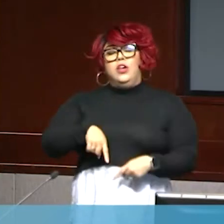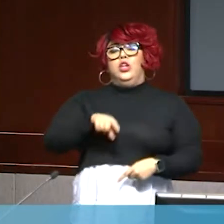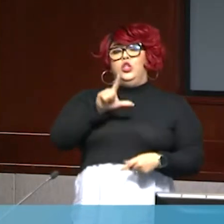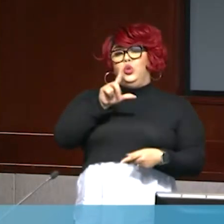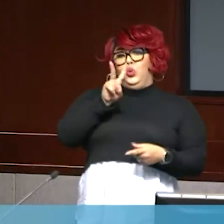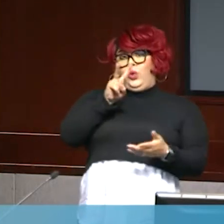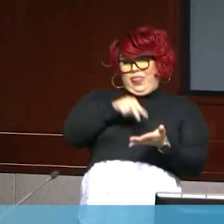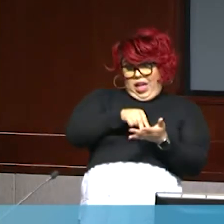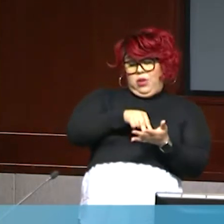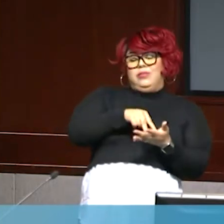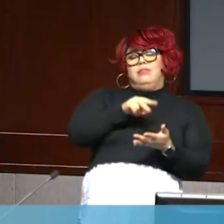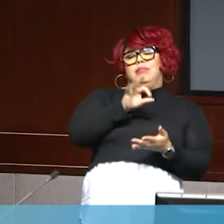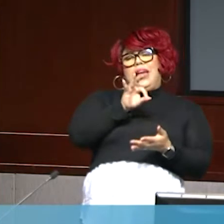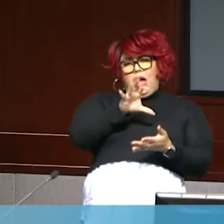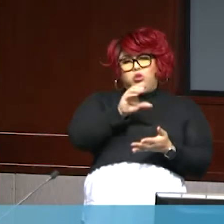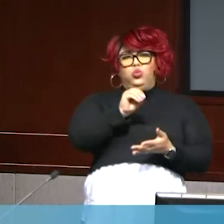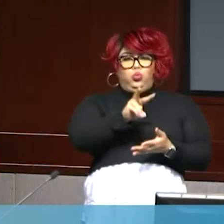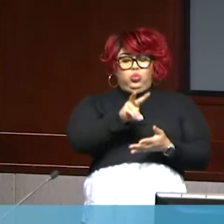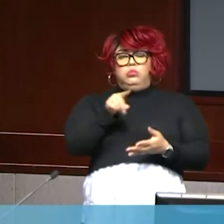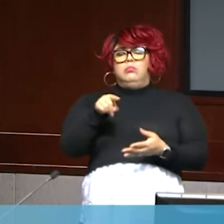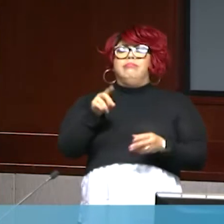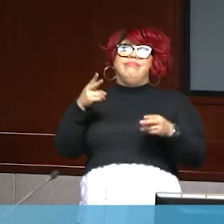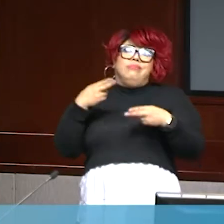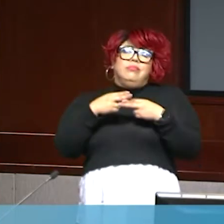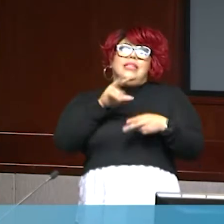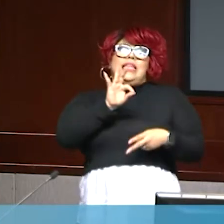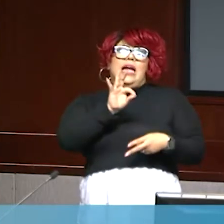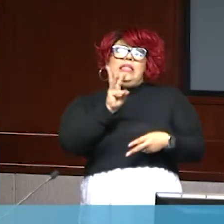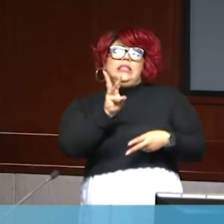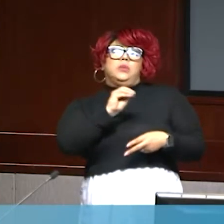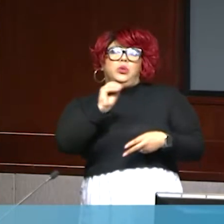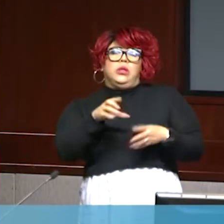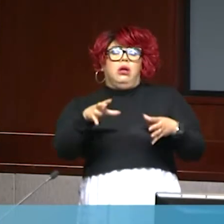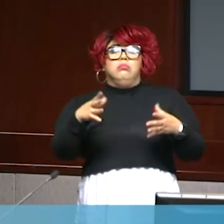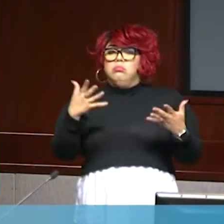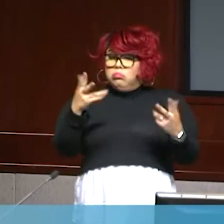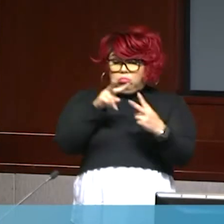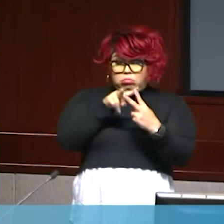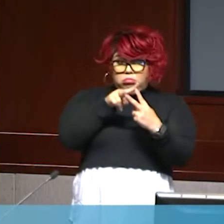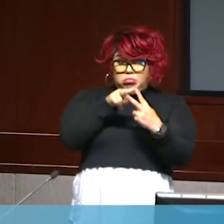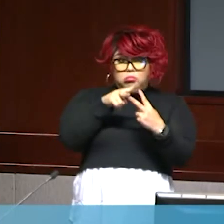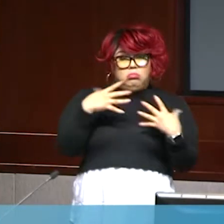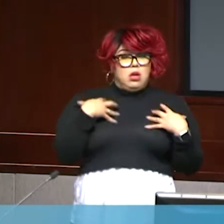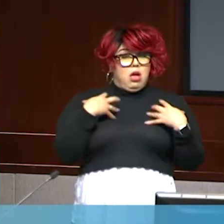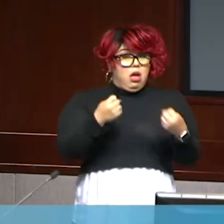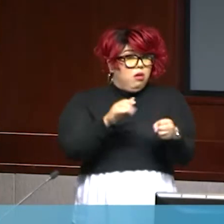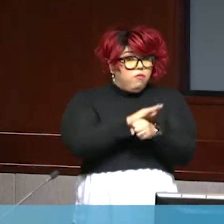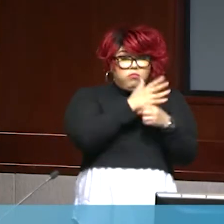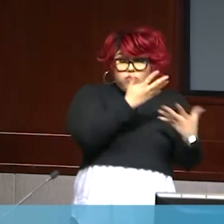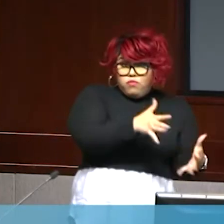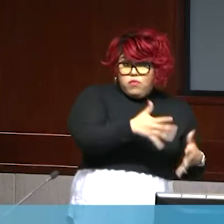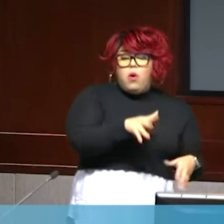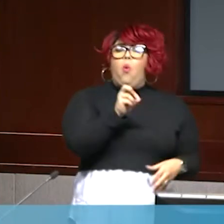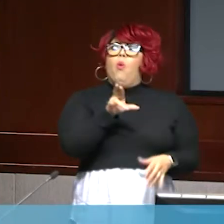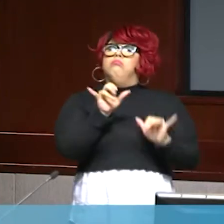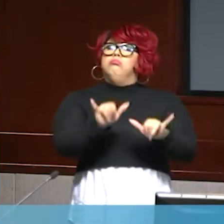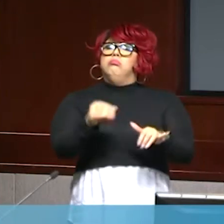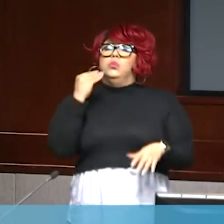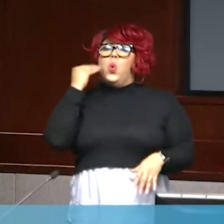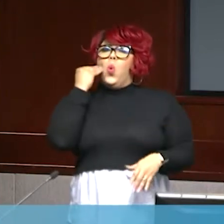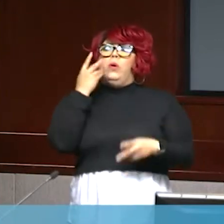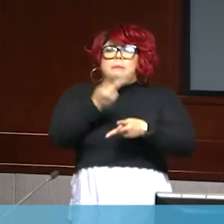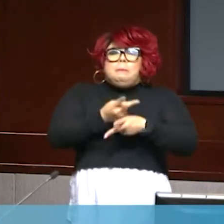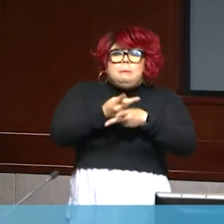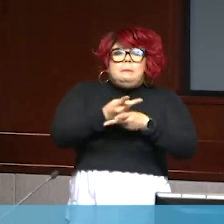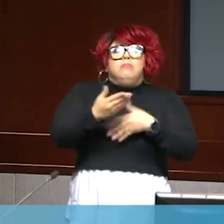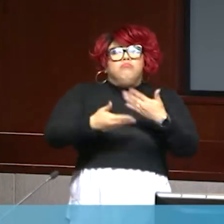2,902 or 96% of those are either fully recovered or are recovering at home, treating their symptoms on their